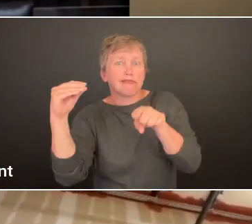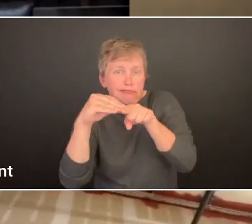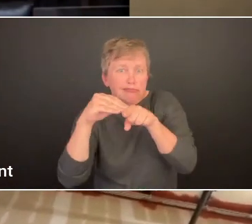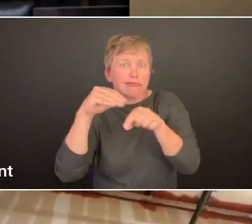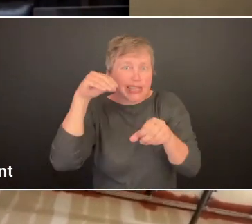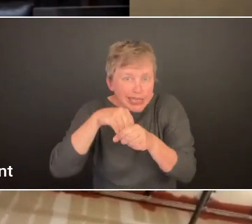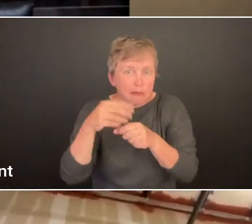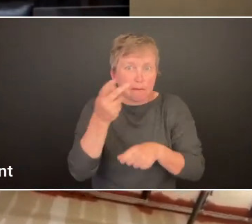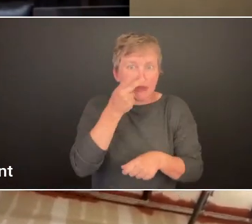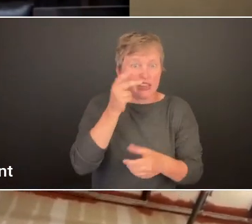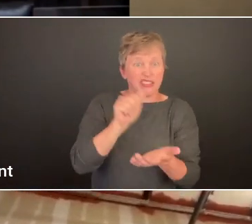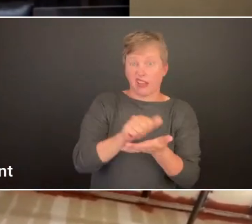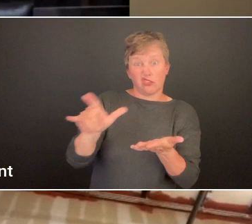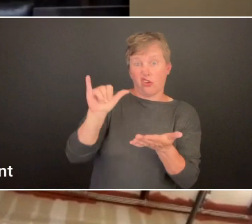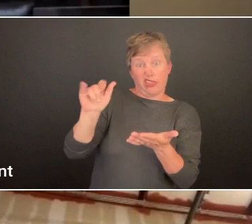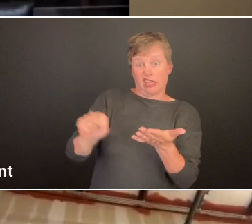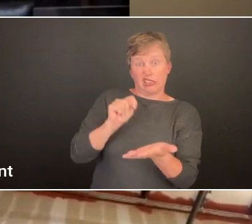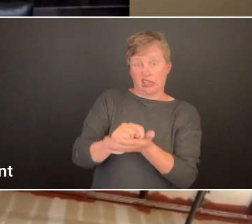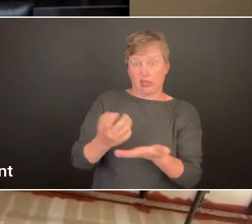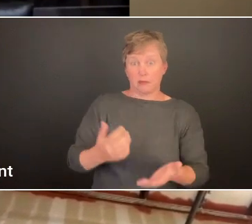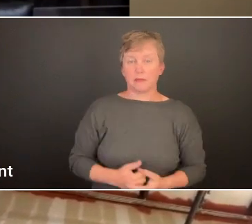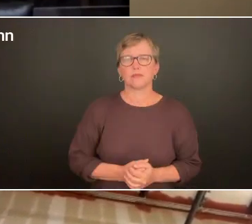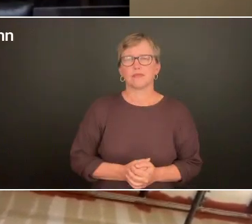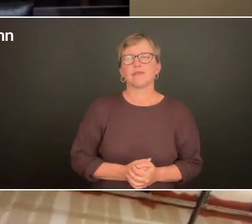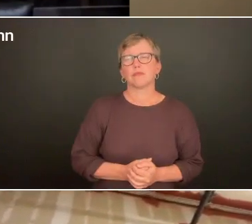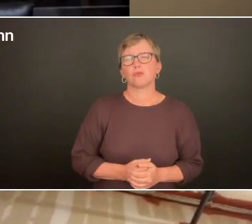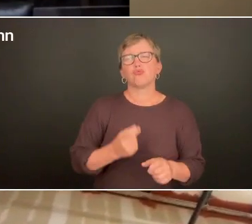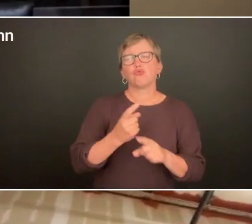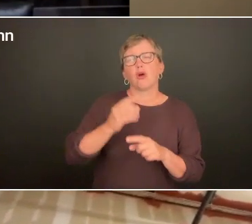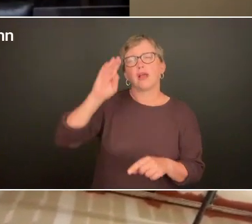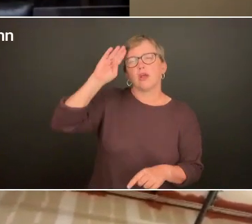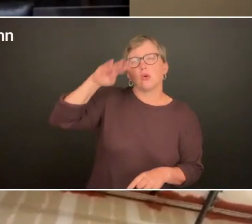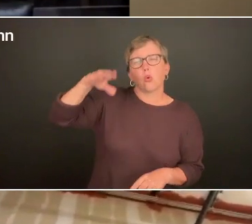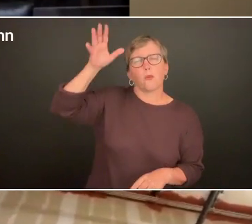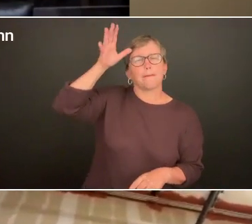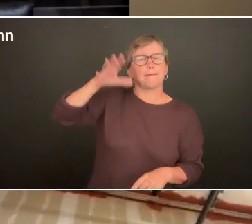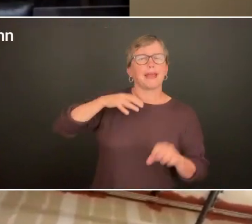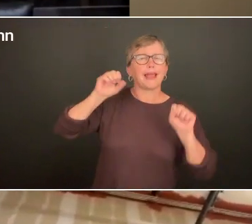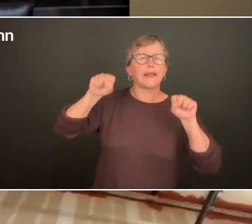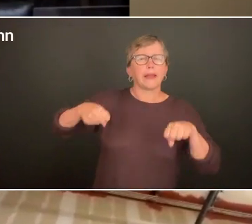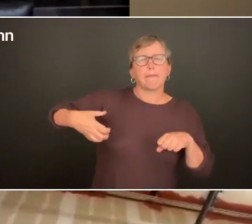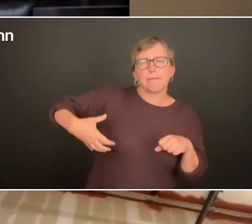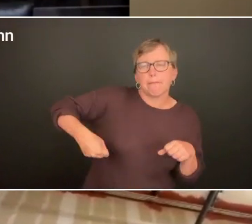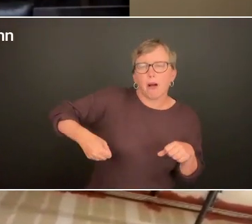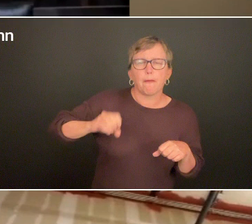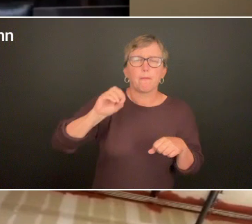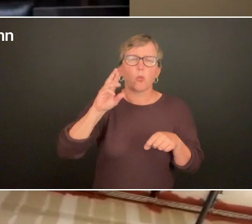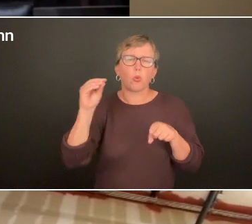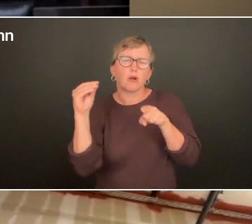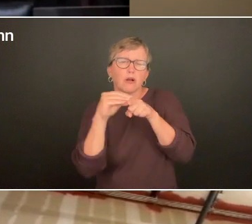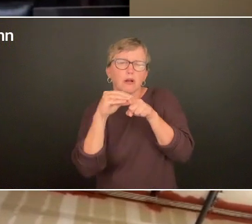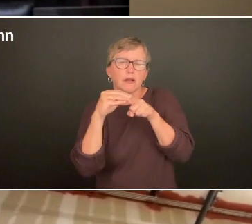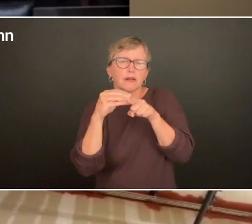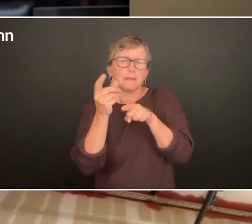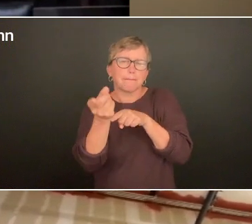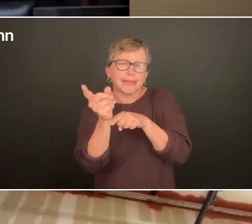getting something actually inserted into your penis, Right. I know for males, you either use a pump